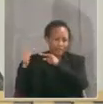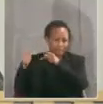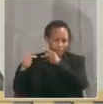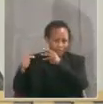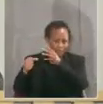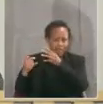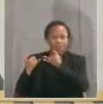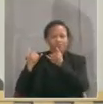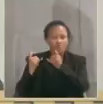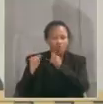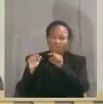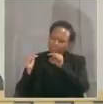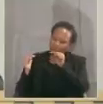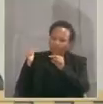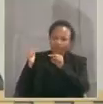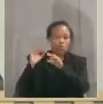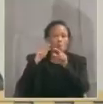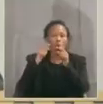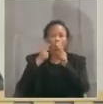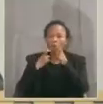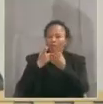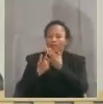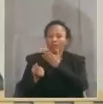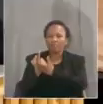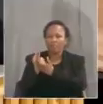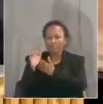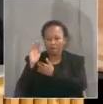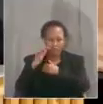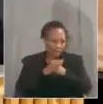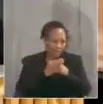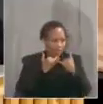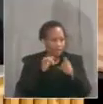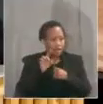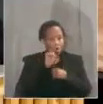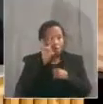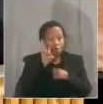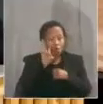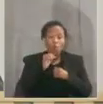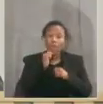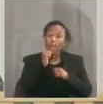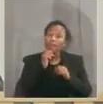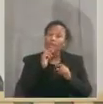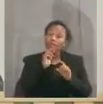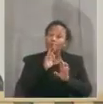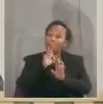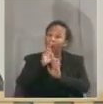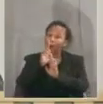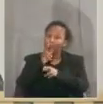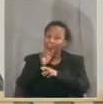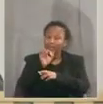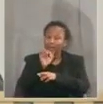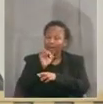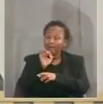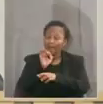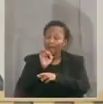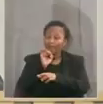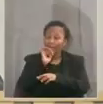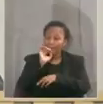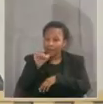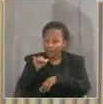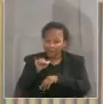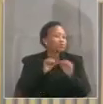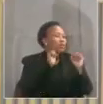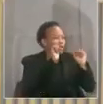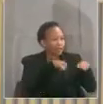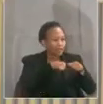or complaint. So the answer to the question is yes? Yes. Okay. Ms. Hassim, if I